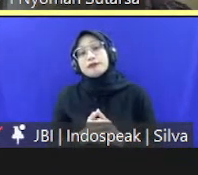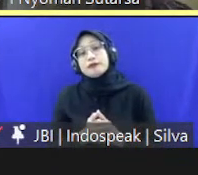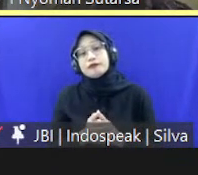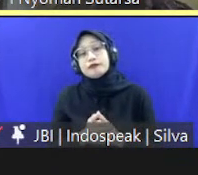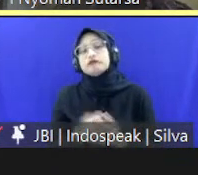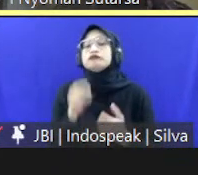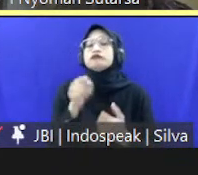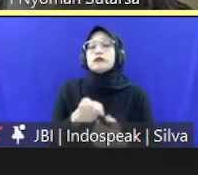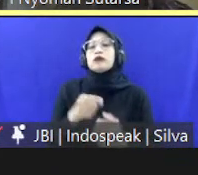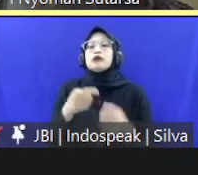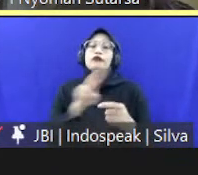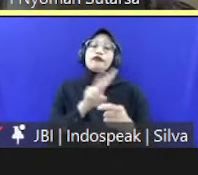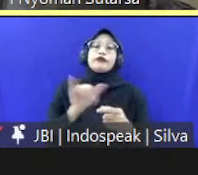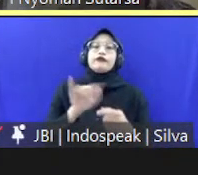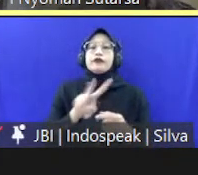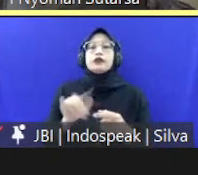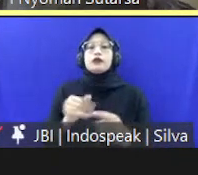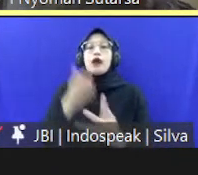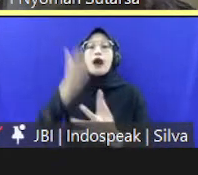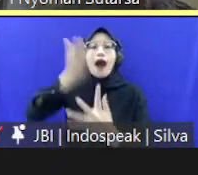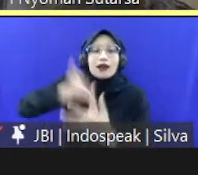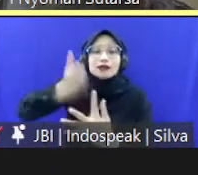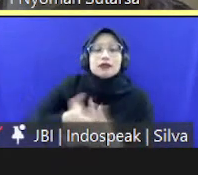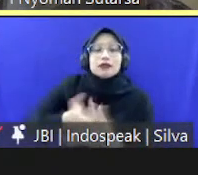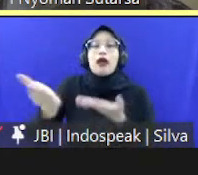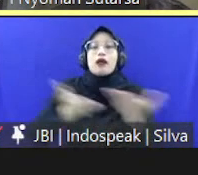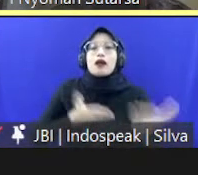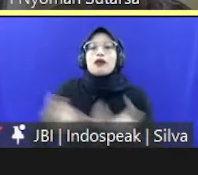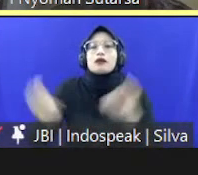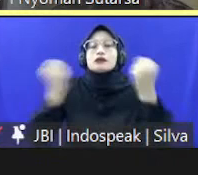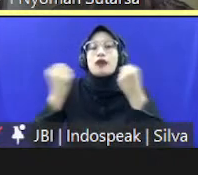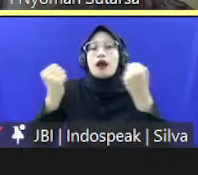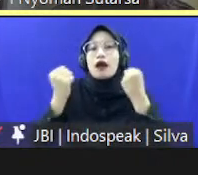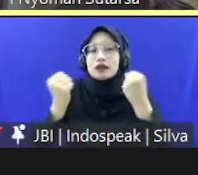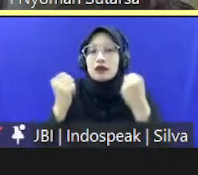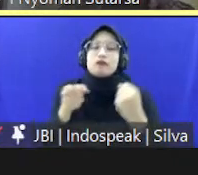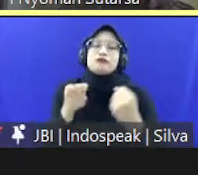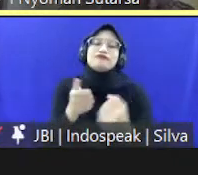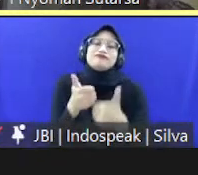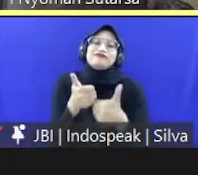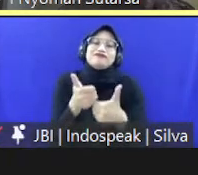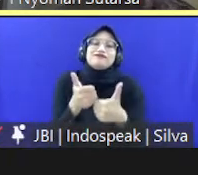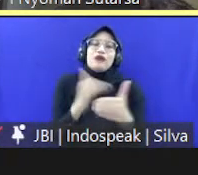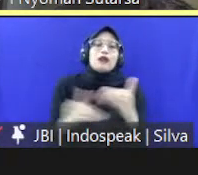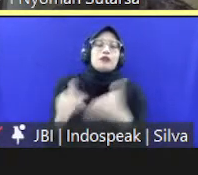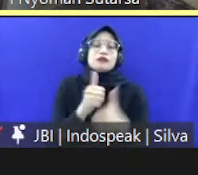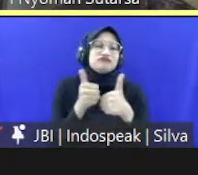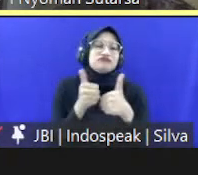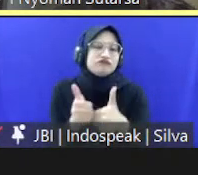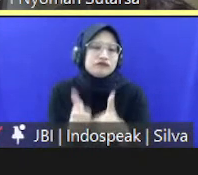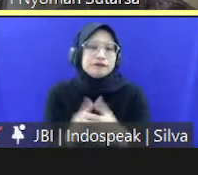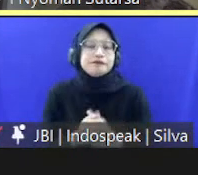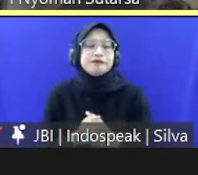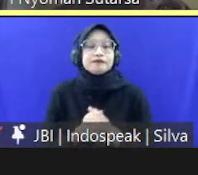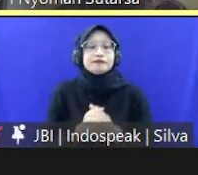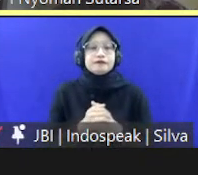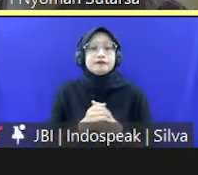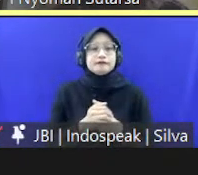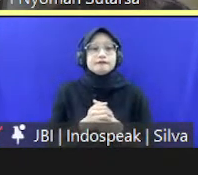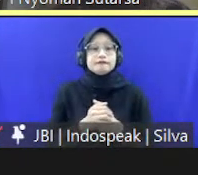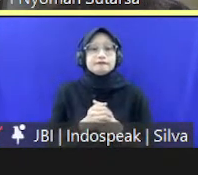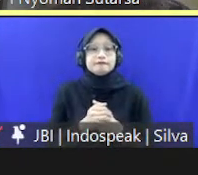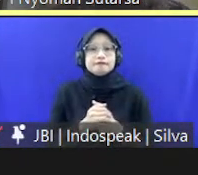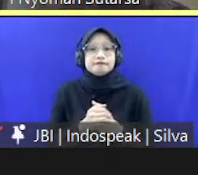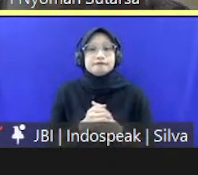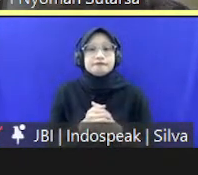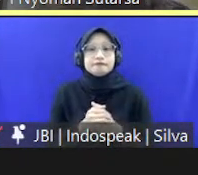services in Denpasar City, ongoing support from donor agency and local NGOs, creating political pressure, as well as political commitment